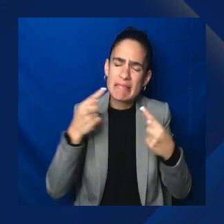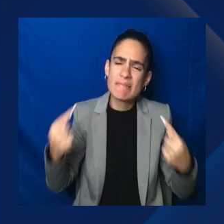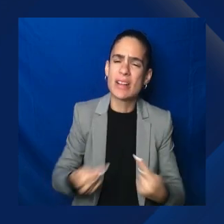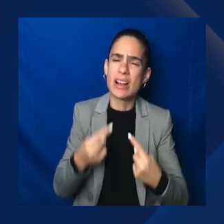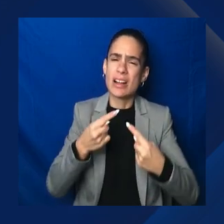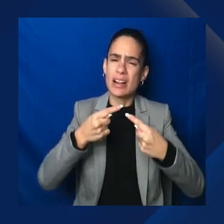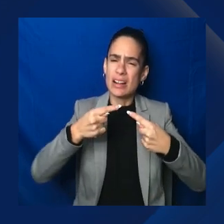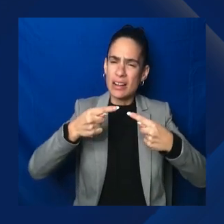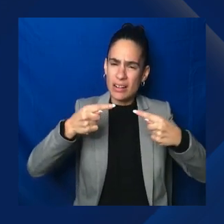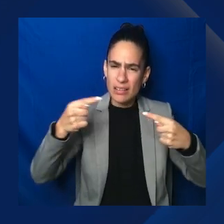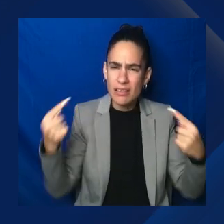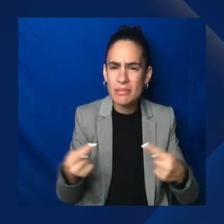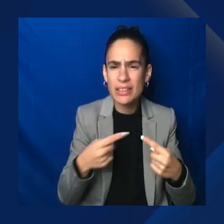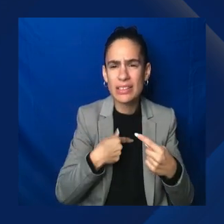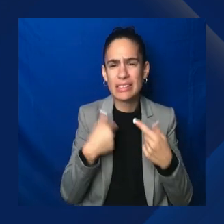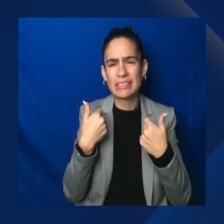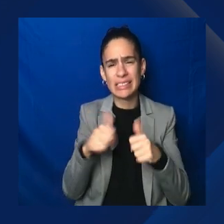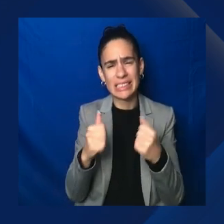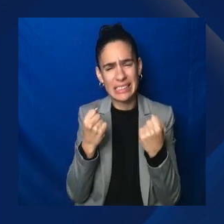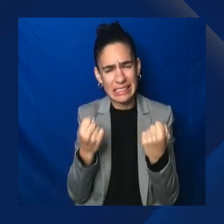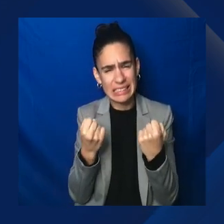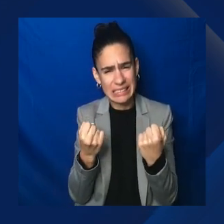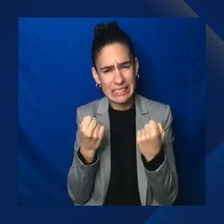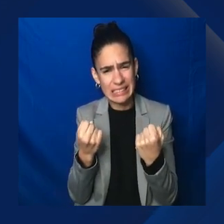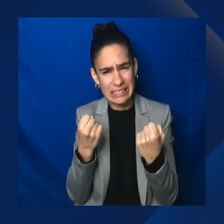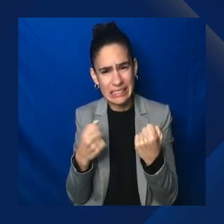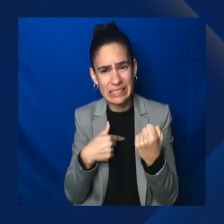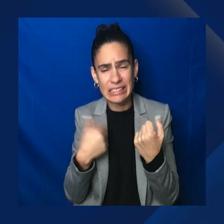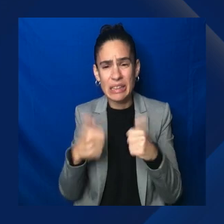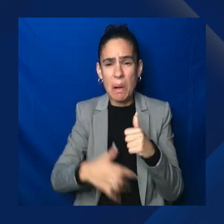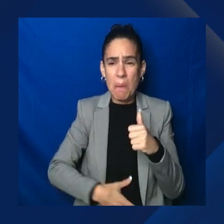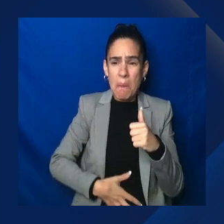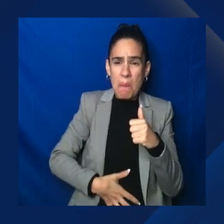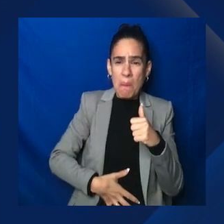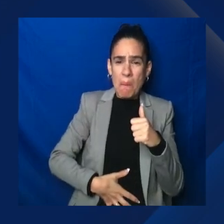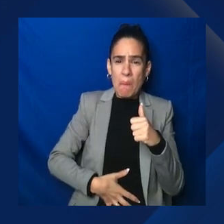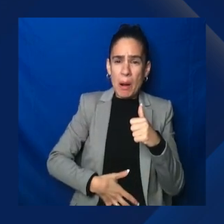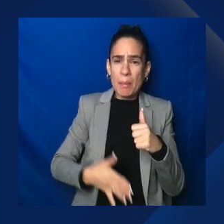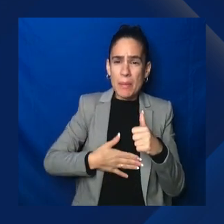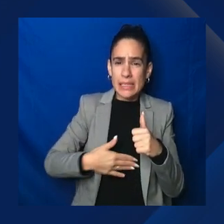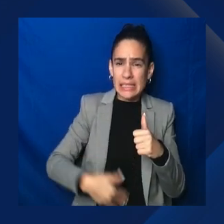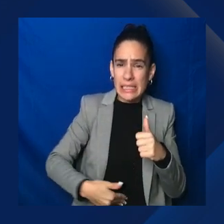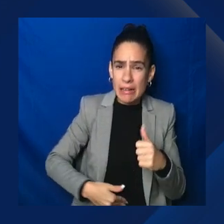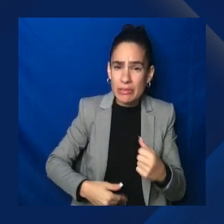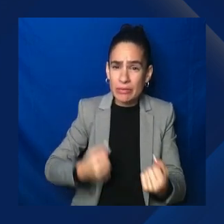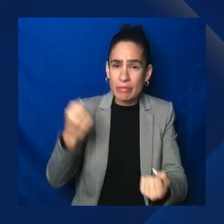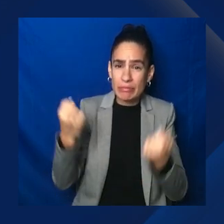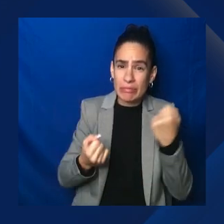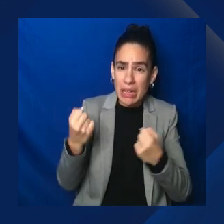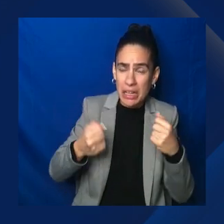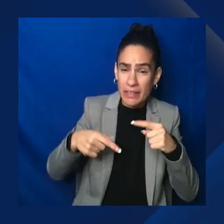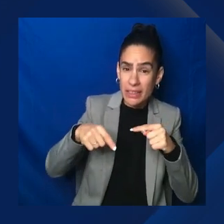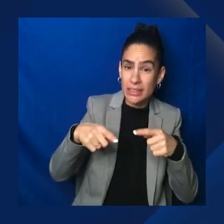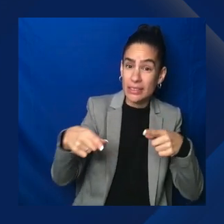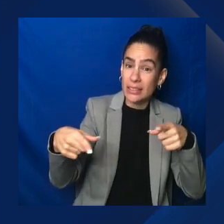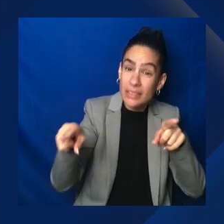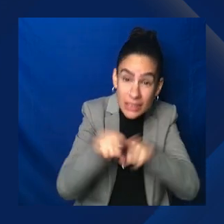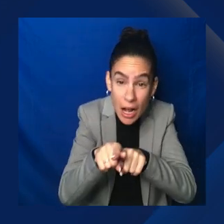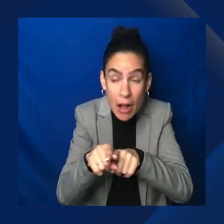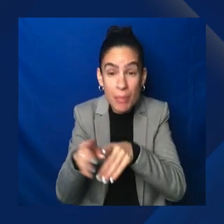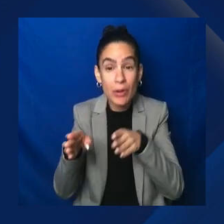rough roads, holding my stomach, and really driving down the same road that my mom traveled to have